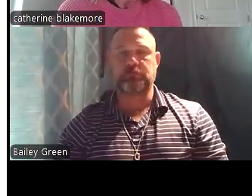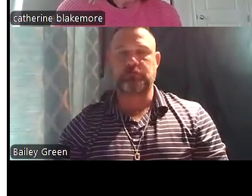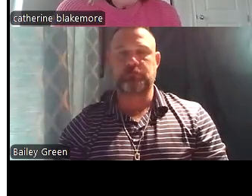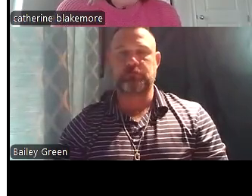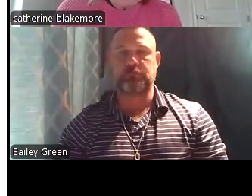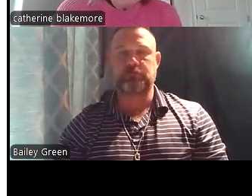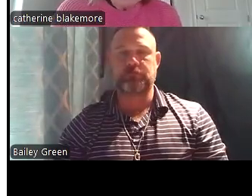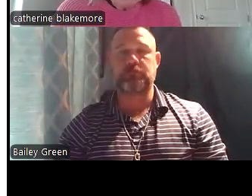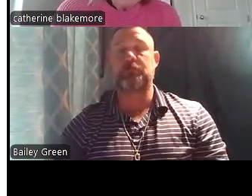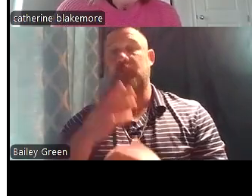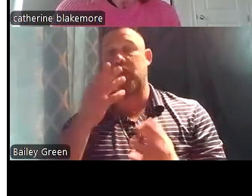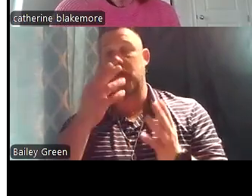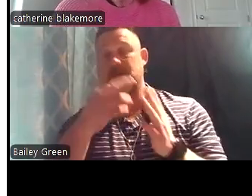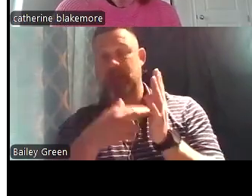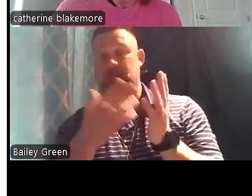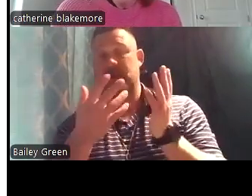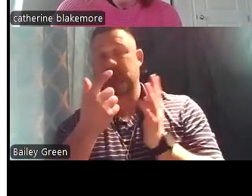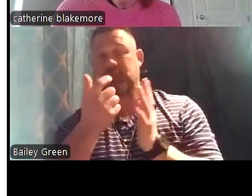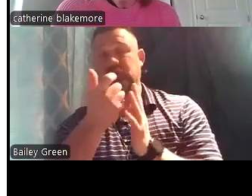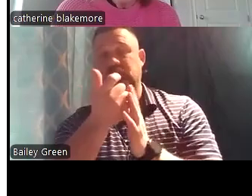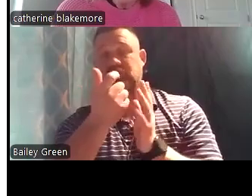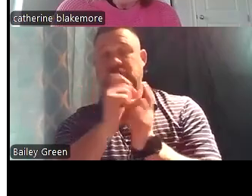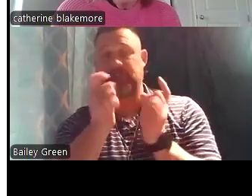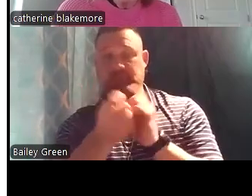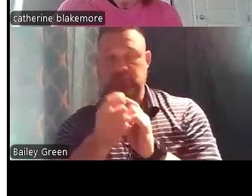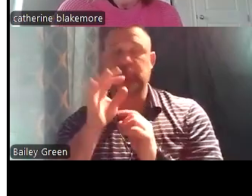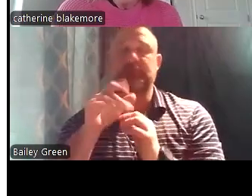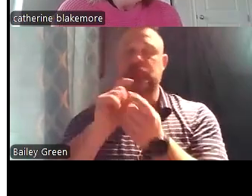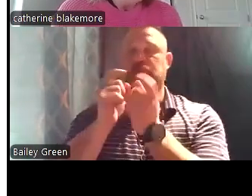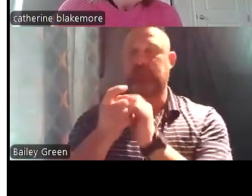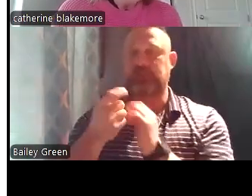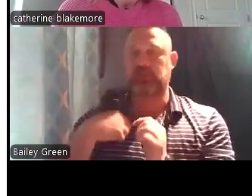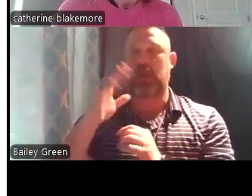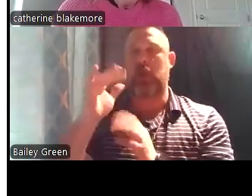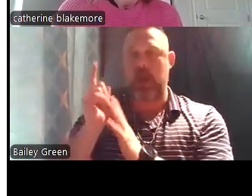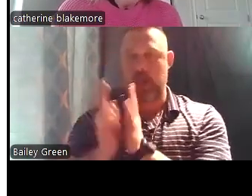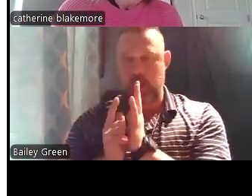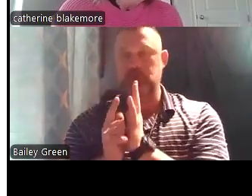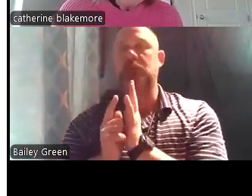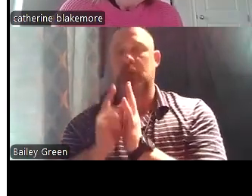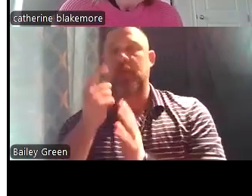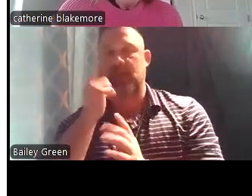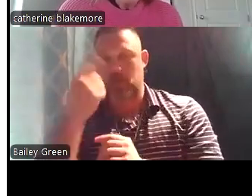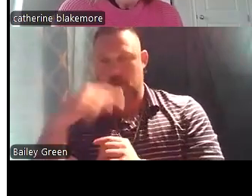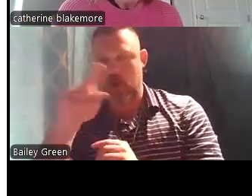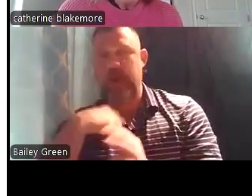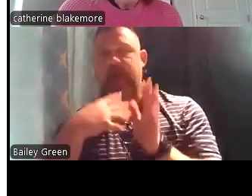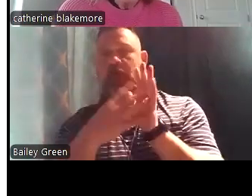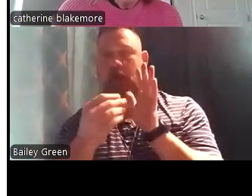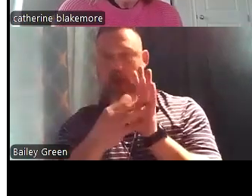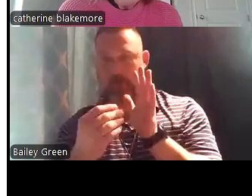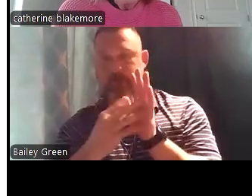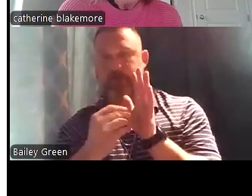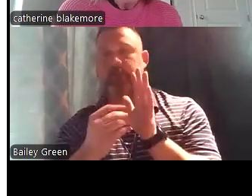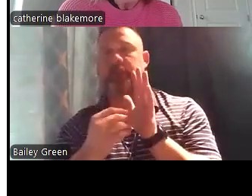statute made changes. We need to make those changes in our bylaws. I think you all have a copy of the bylaws. They